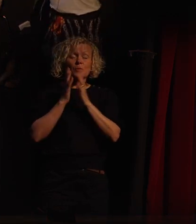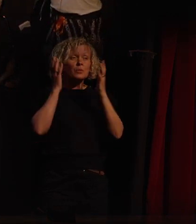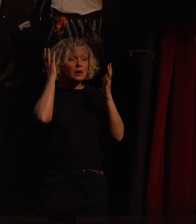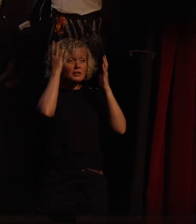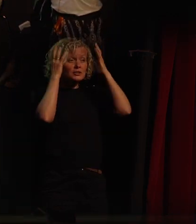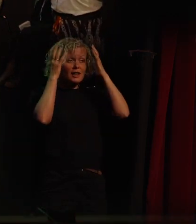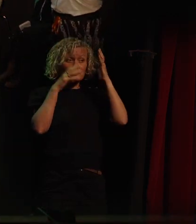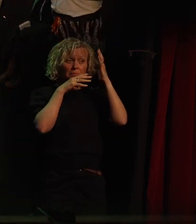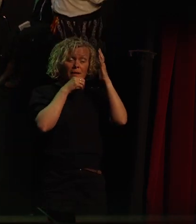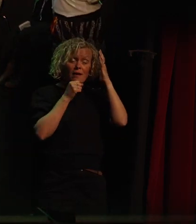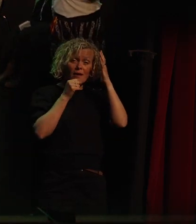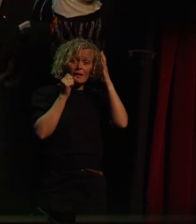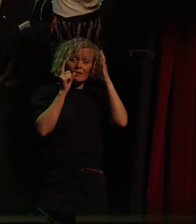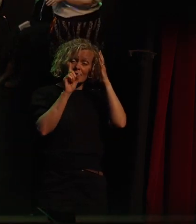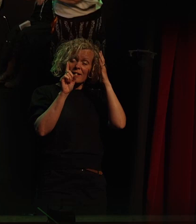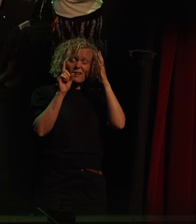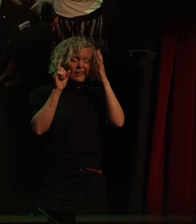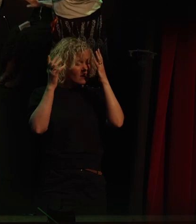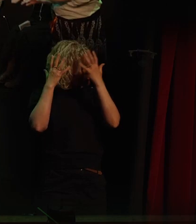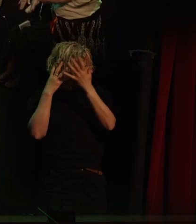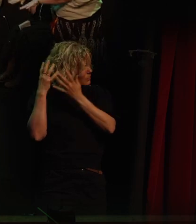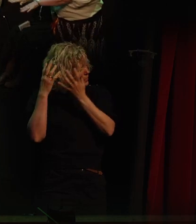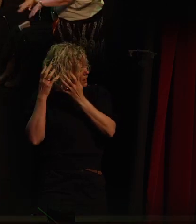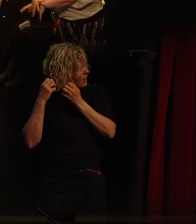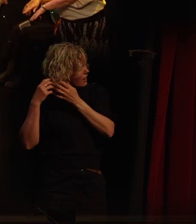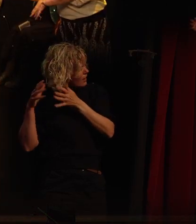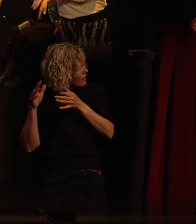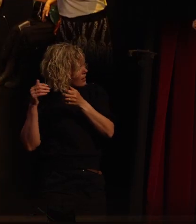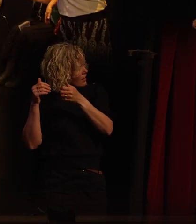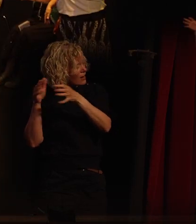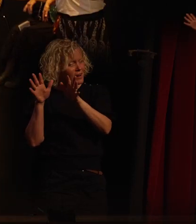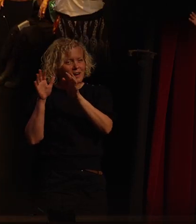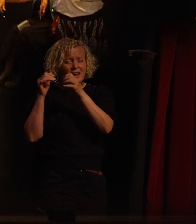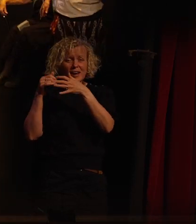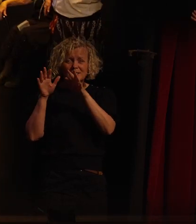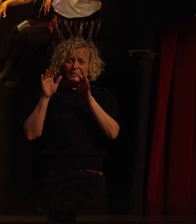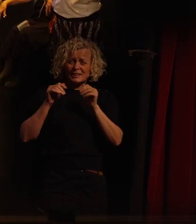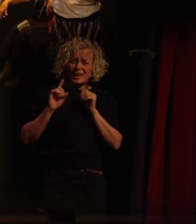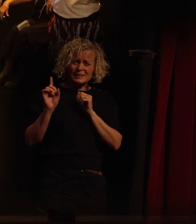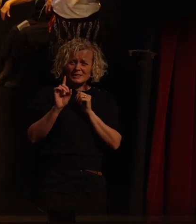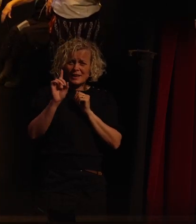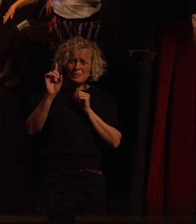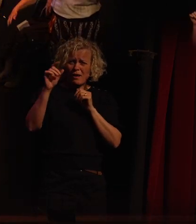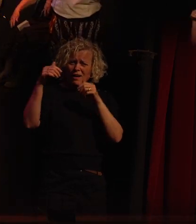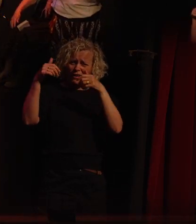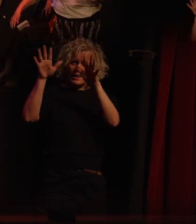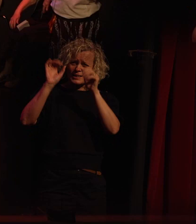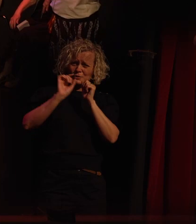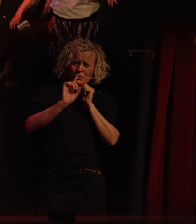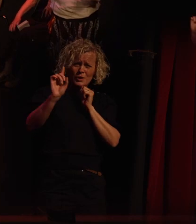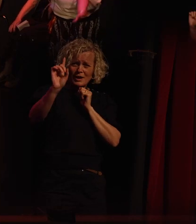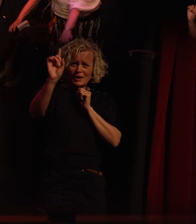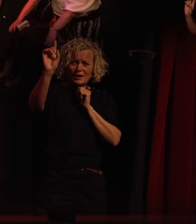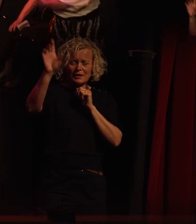went and washed that man. Right out of my hair. To the left. Sail him on